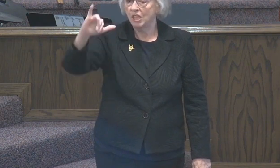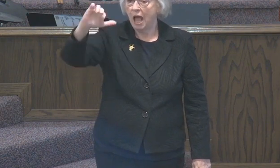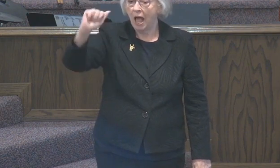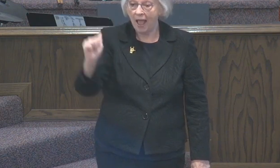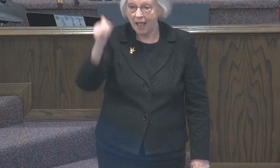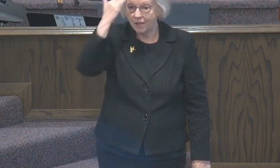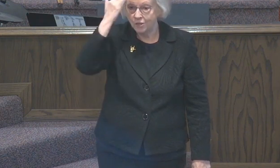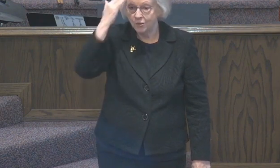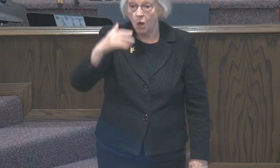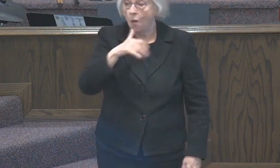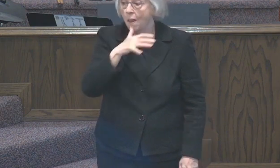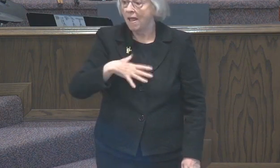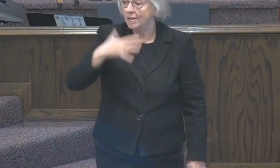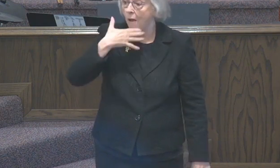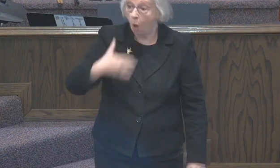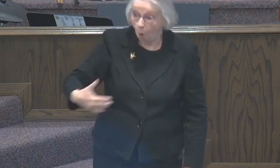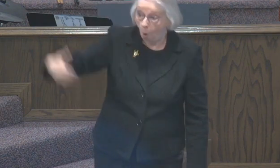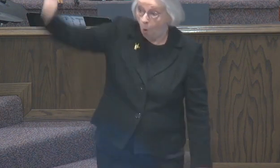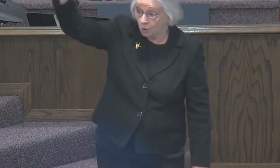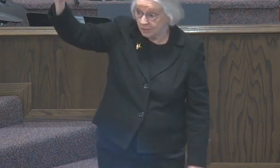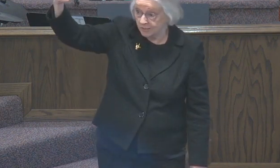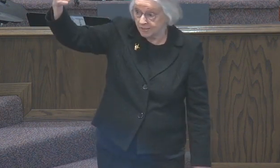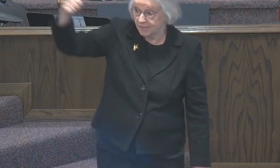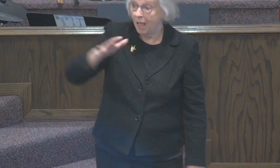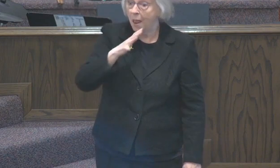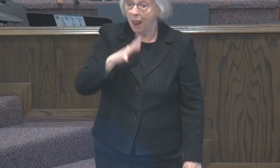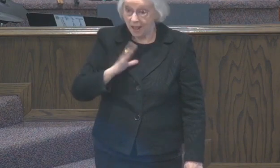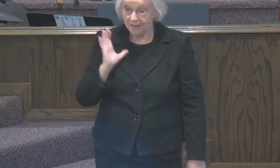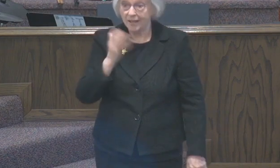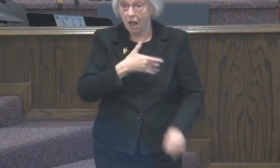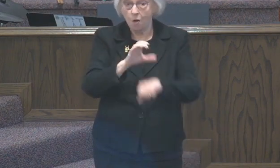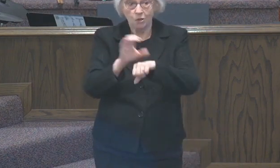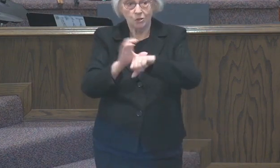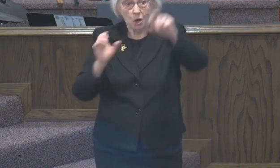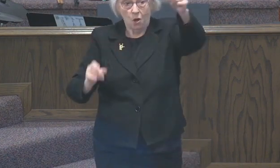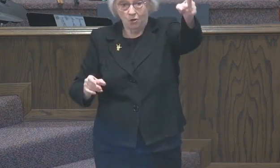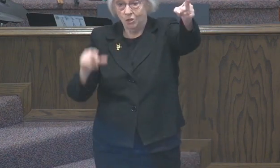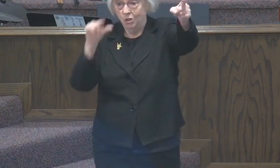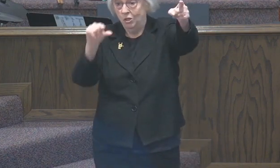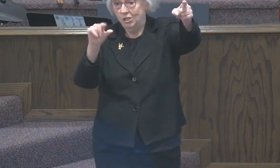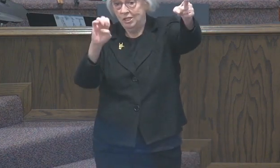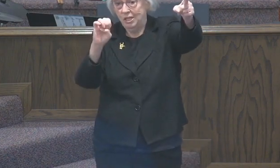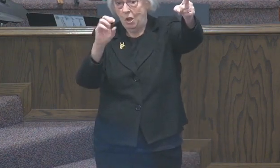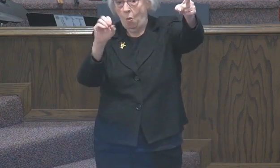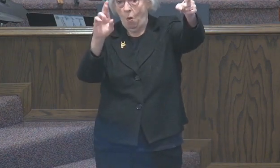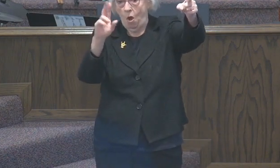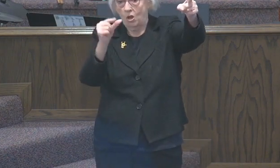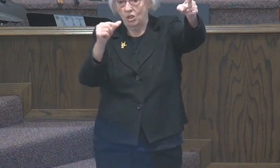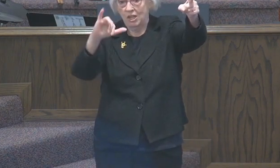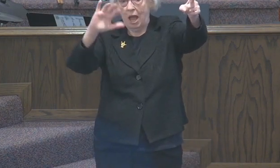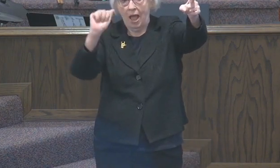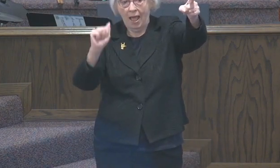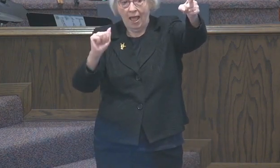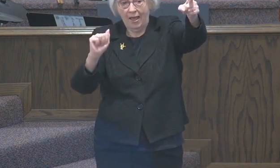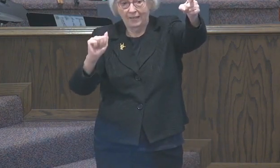I think Georgia had another birthday since she was here last. I'm not positive of that, but we